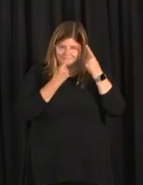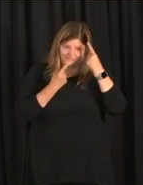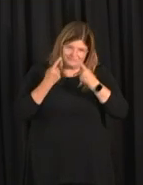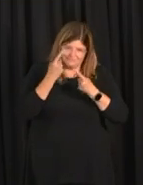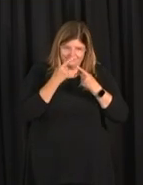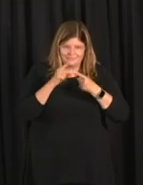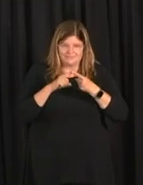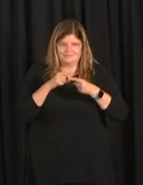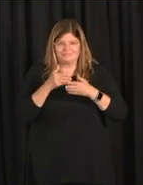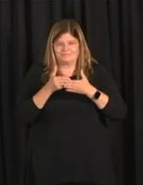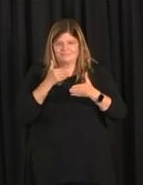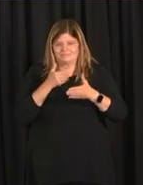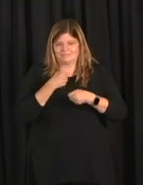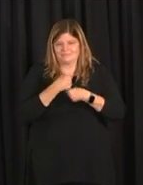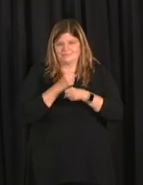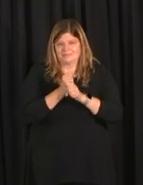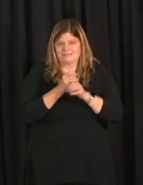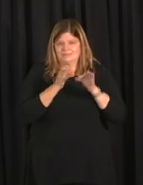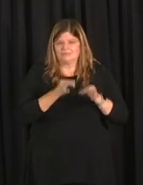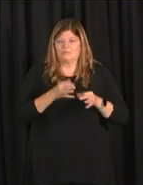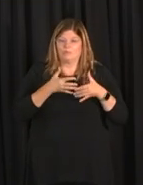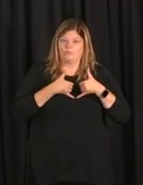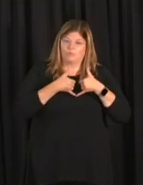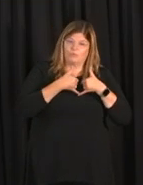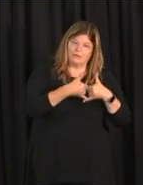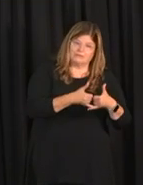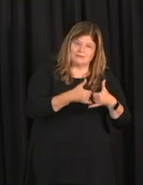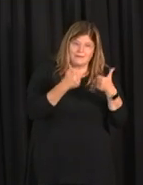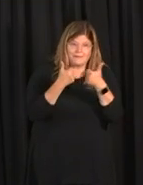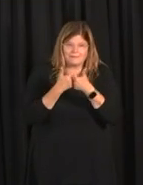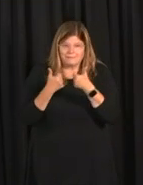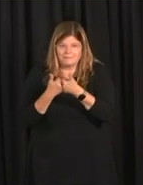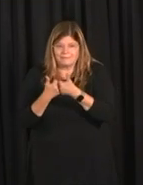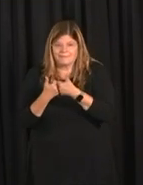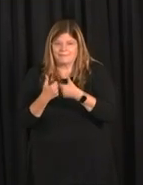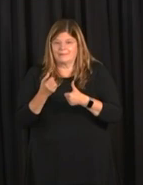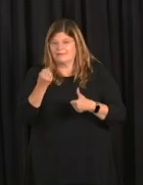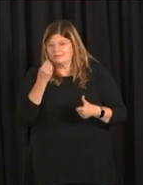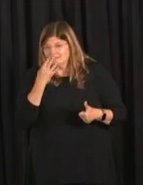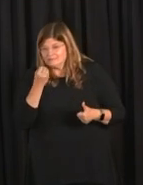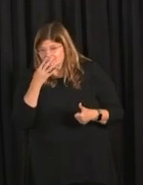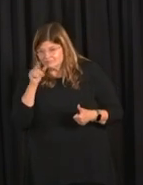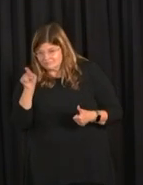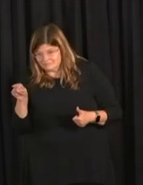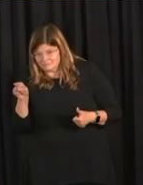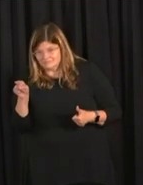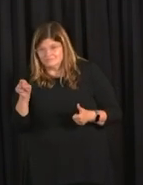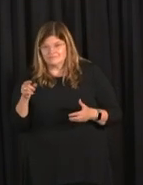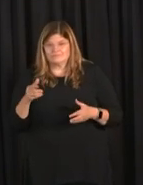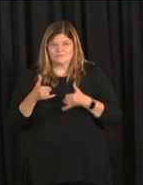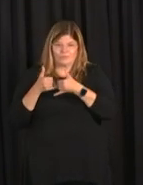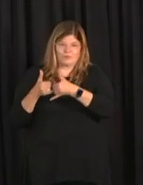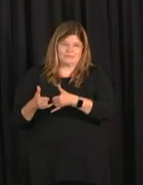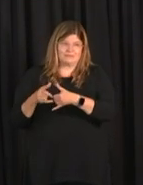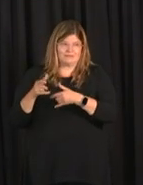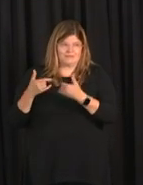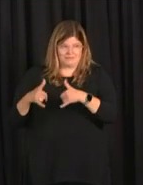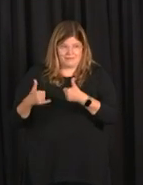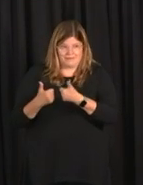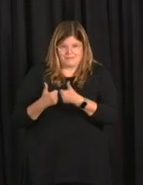considerations are made for the award of the games, and Hong Kong was awarded the games that